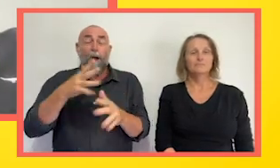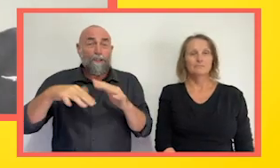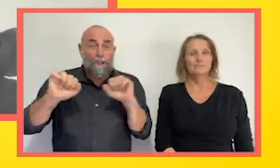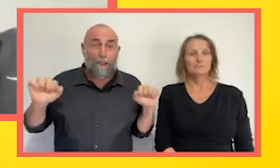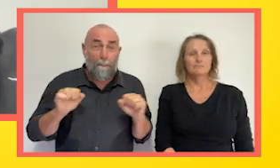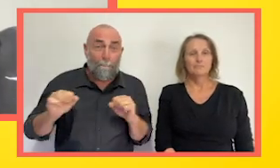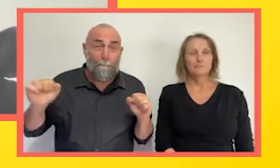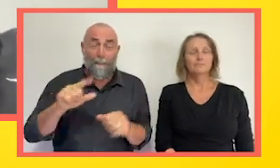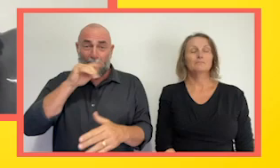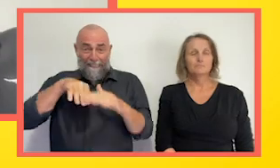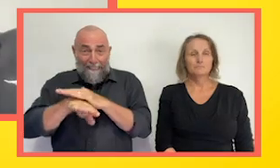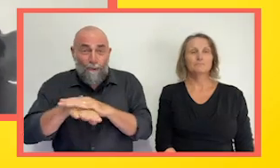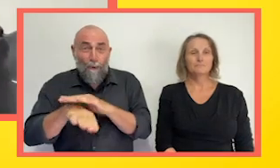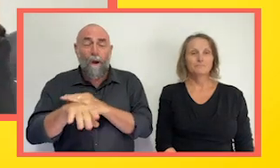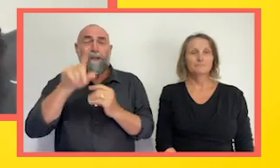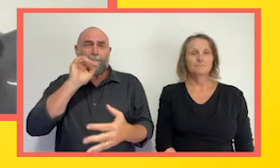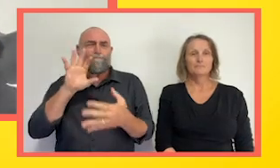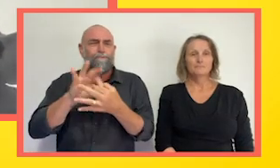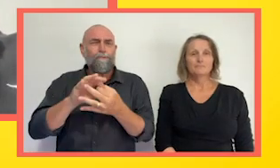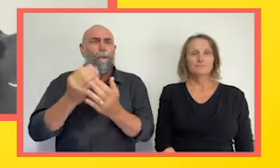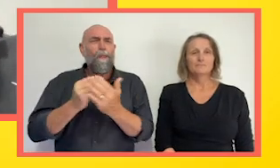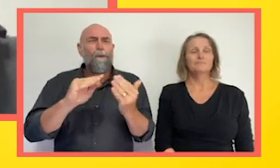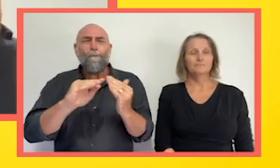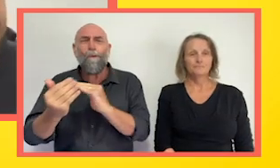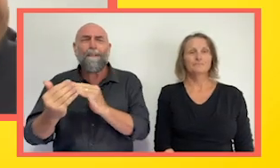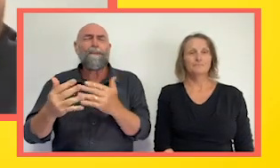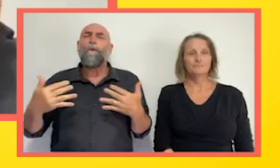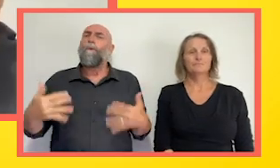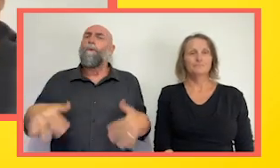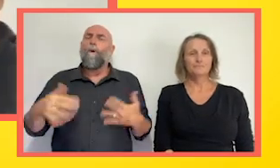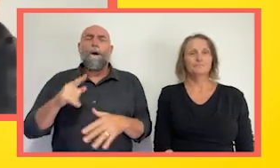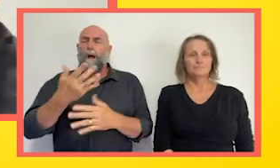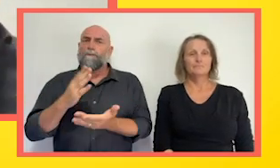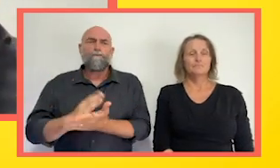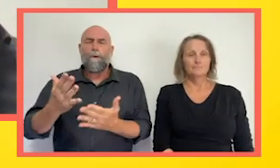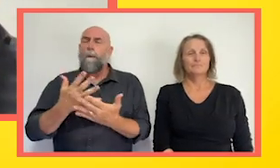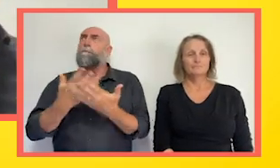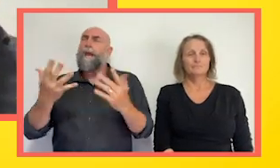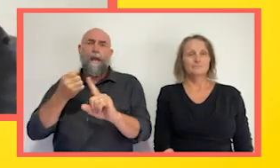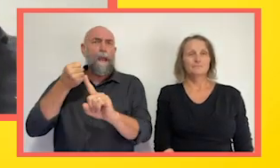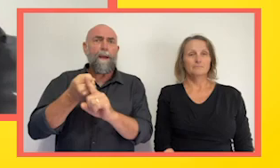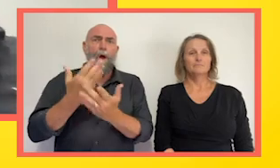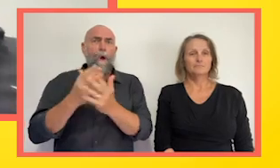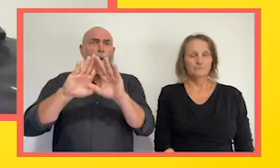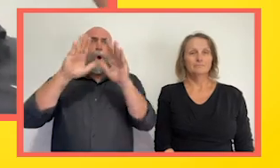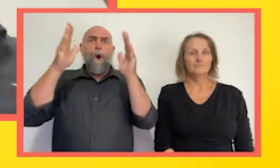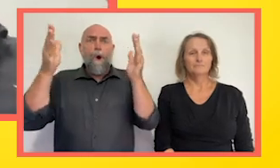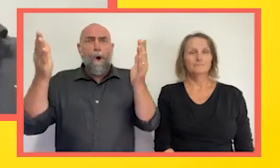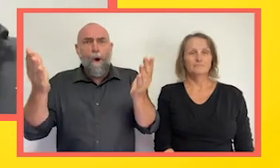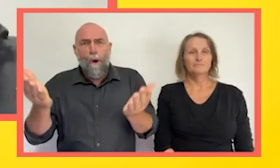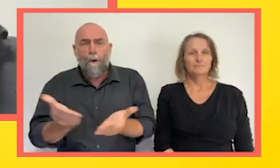gym. It can engage in community where you are, but have such a wide impact around the world.